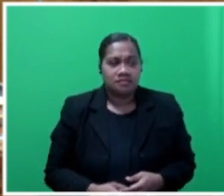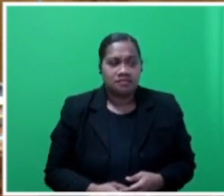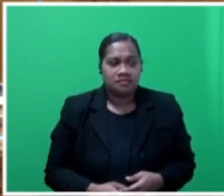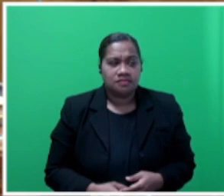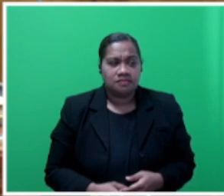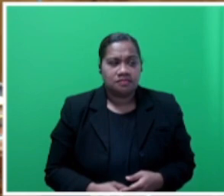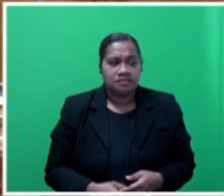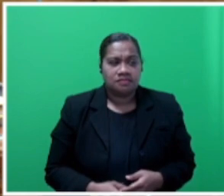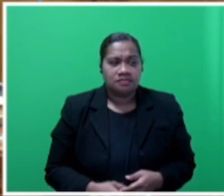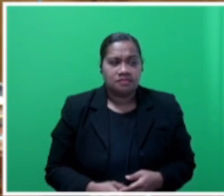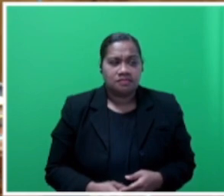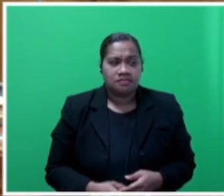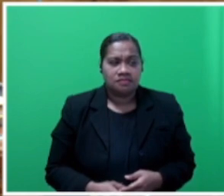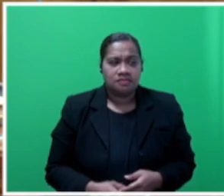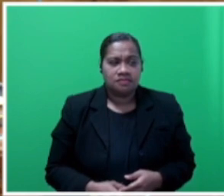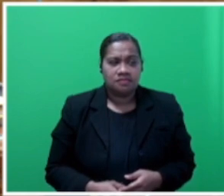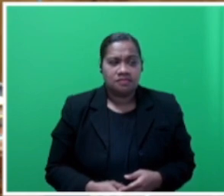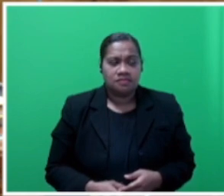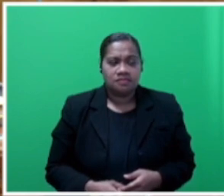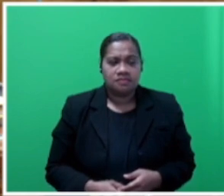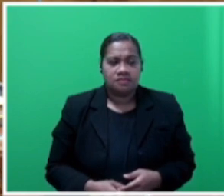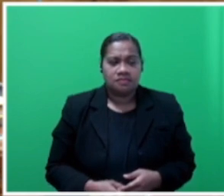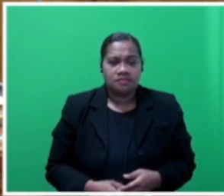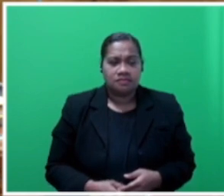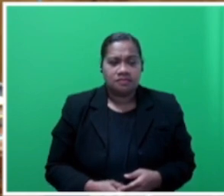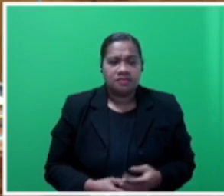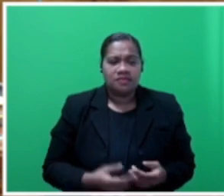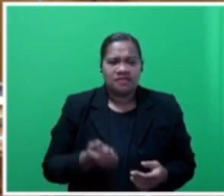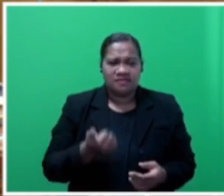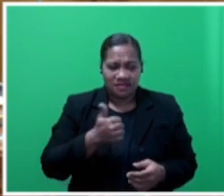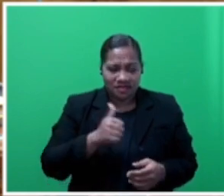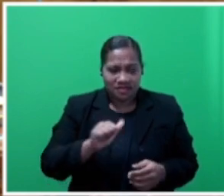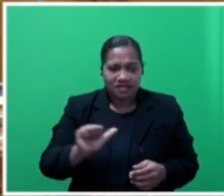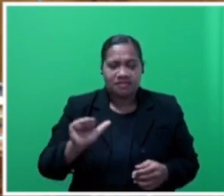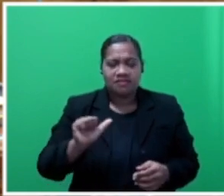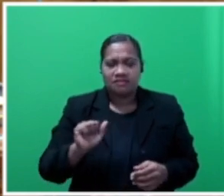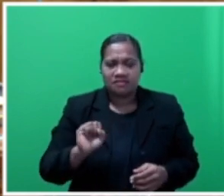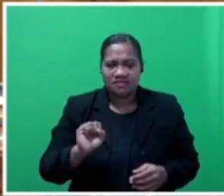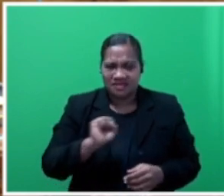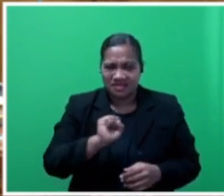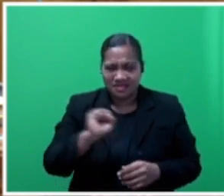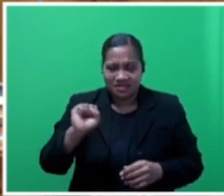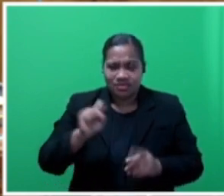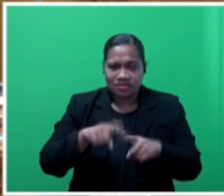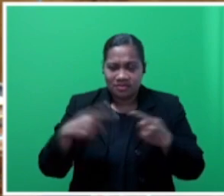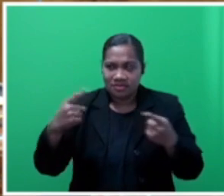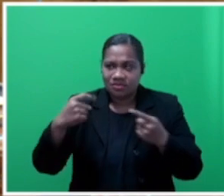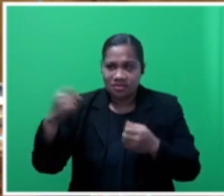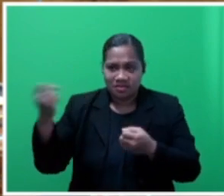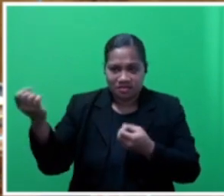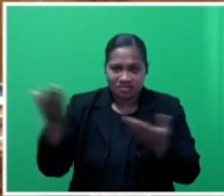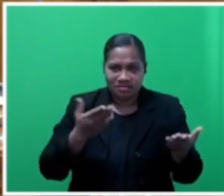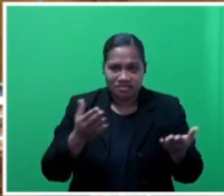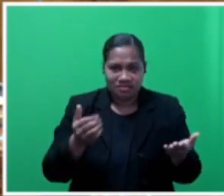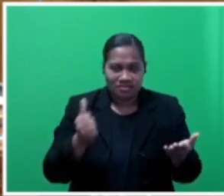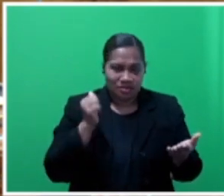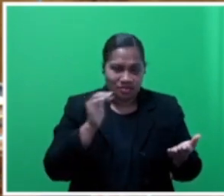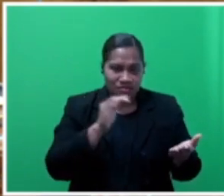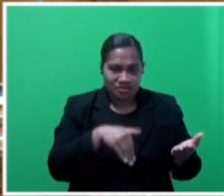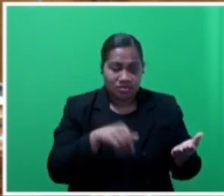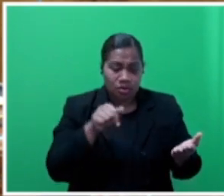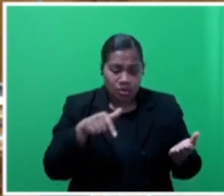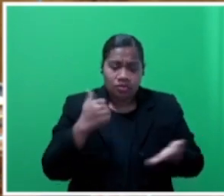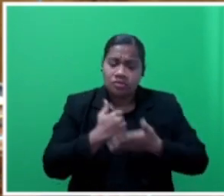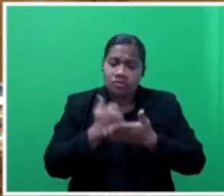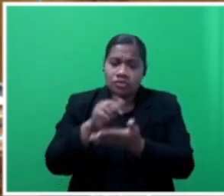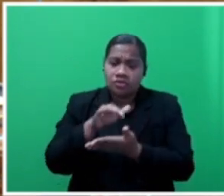kgs in freight when they come back home. And this is to support them in the great work that they've